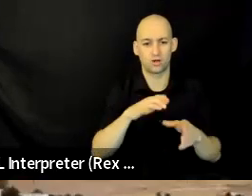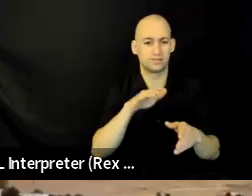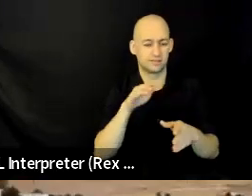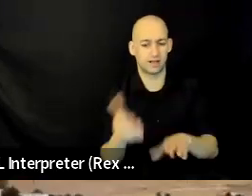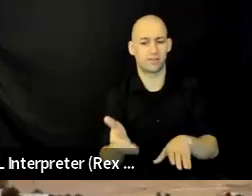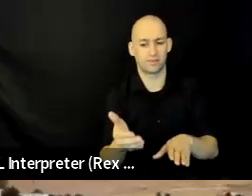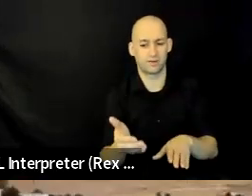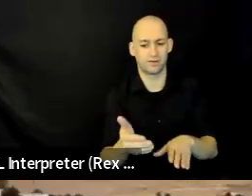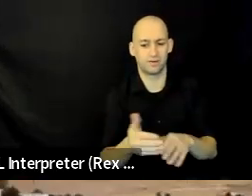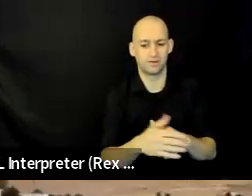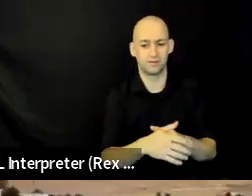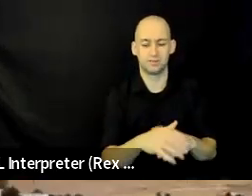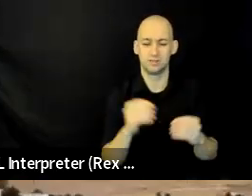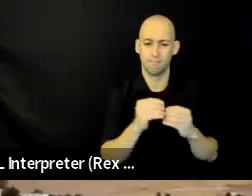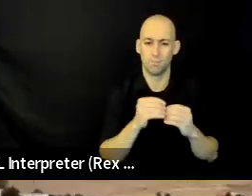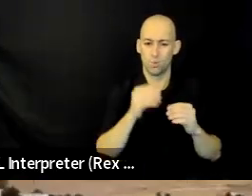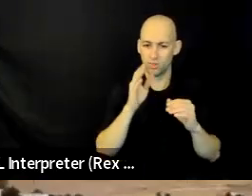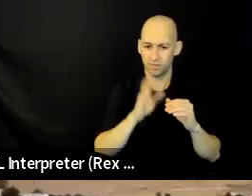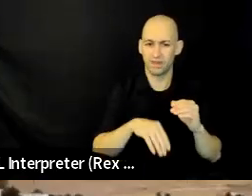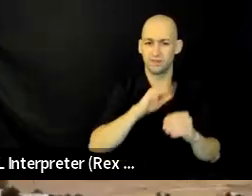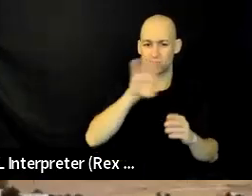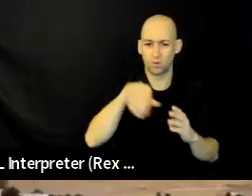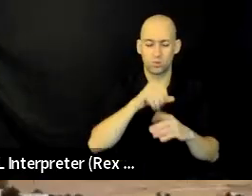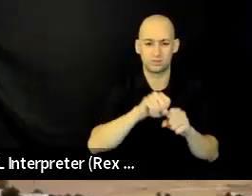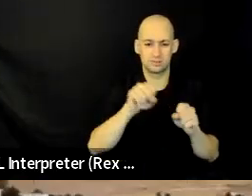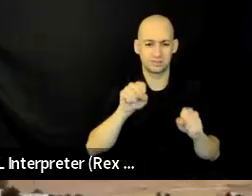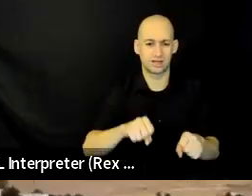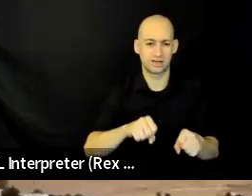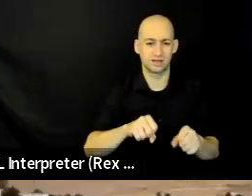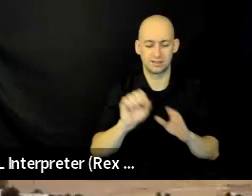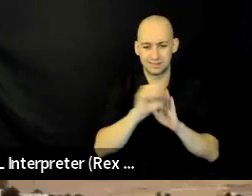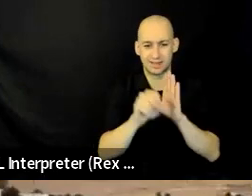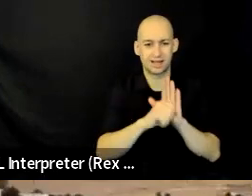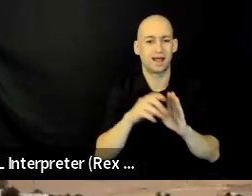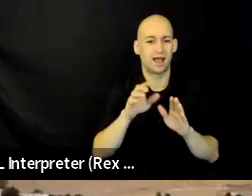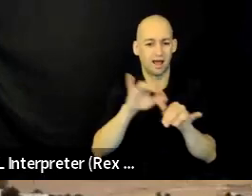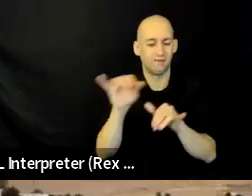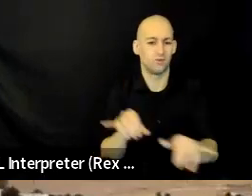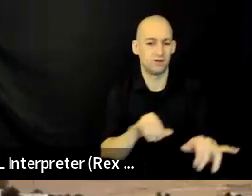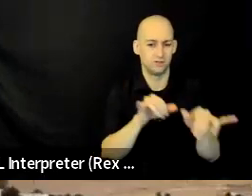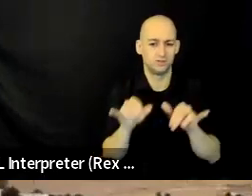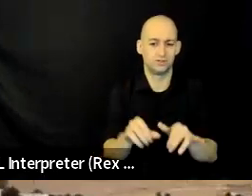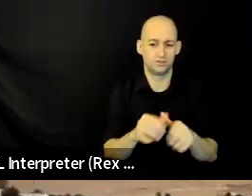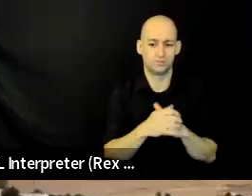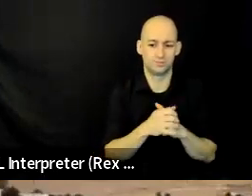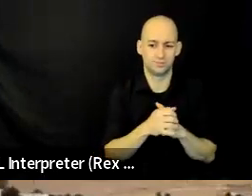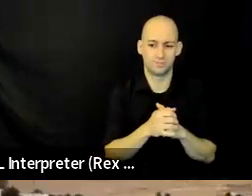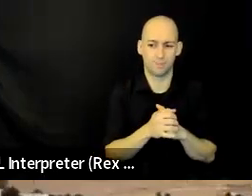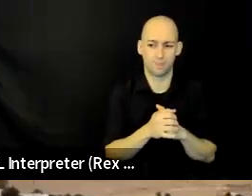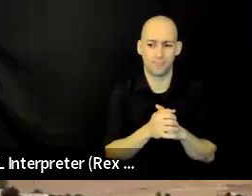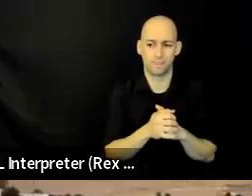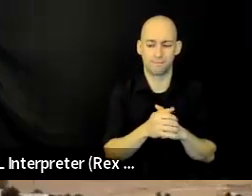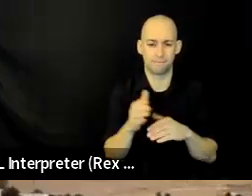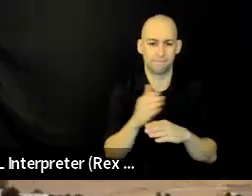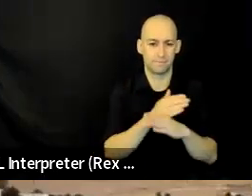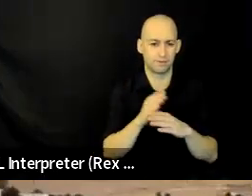statewide average for a similar facility. During the previous 5-year period, between 2011 and 2016,